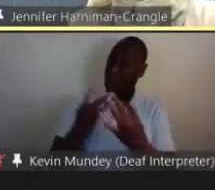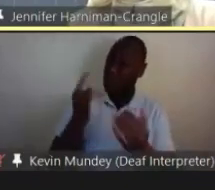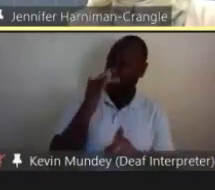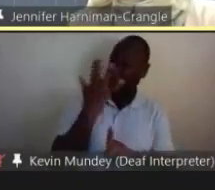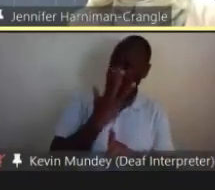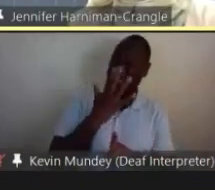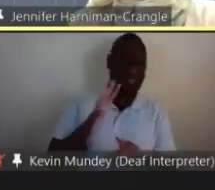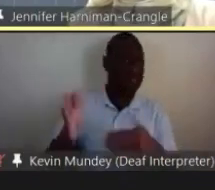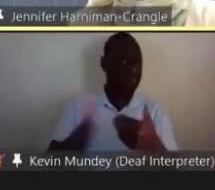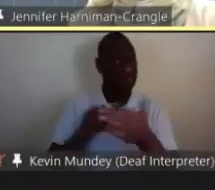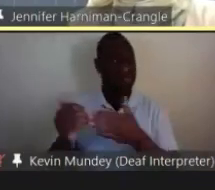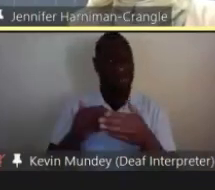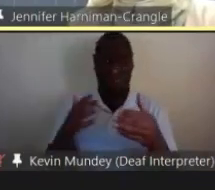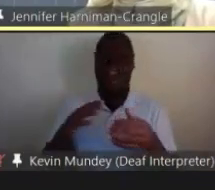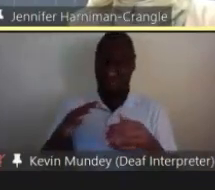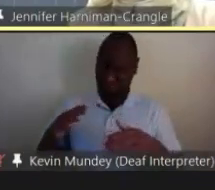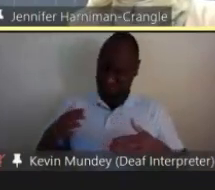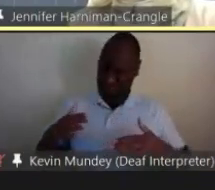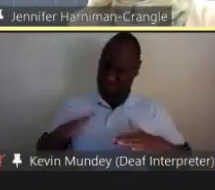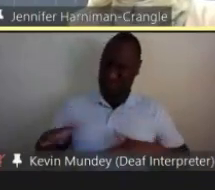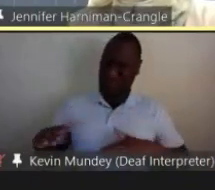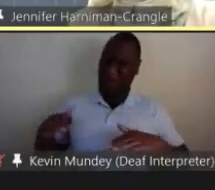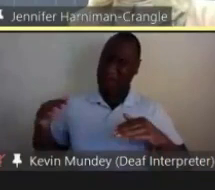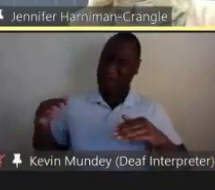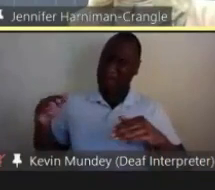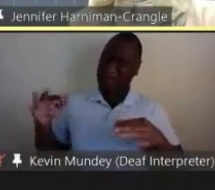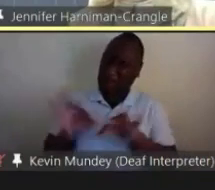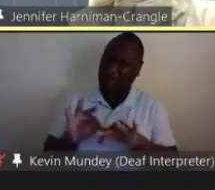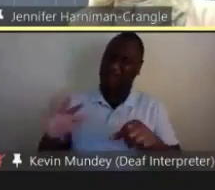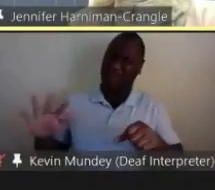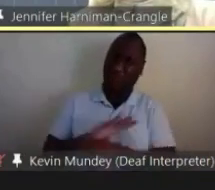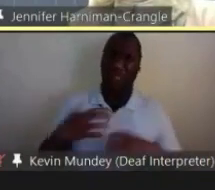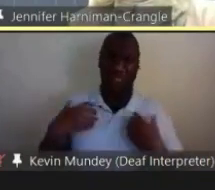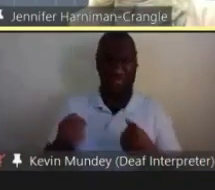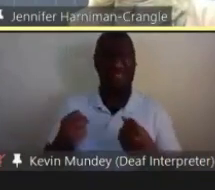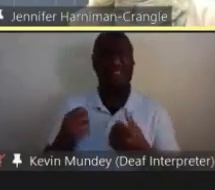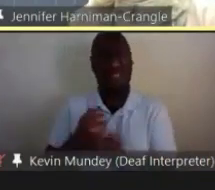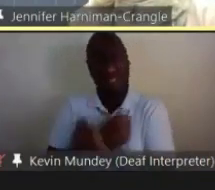full potential when they are able to live with a loving and bonded caregiver.